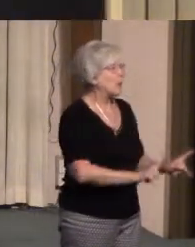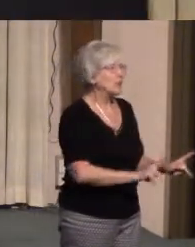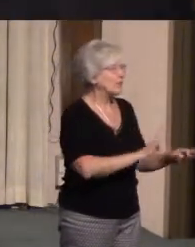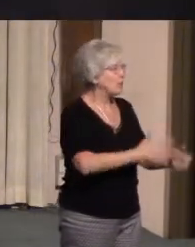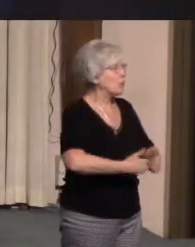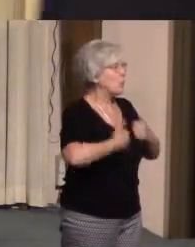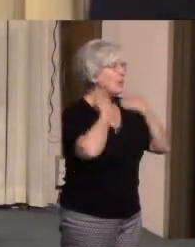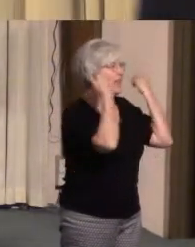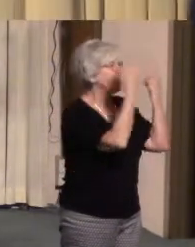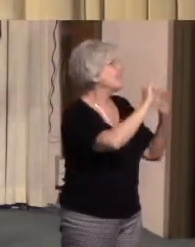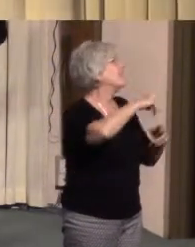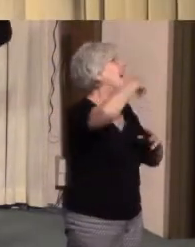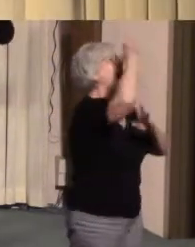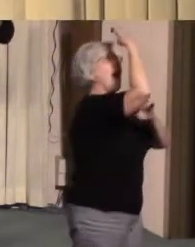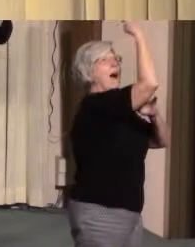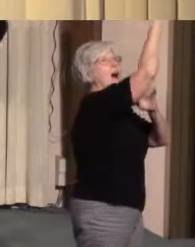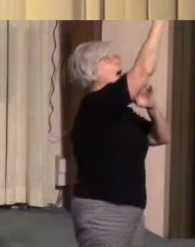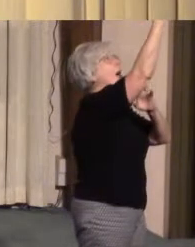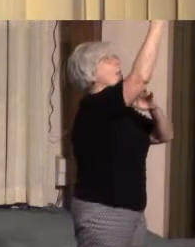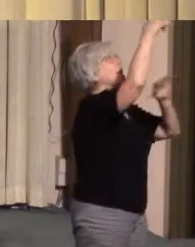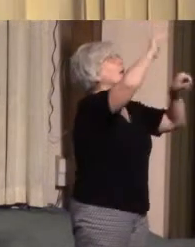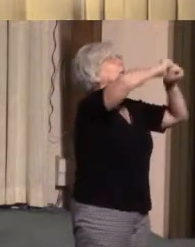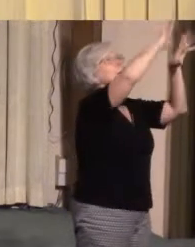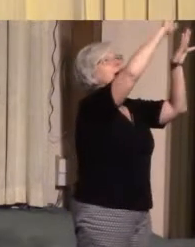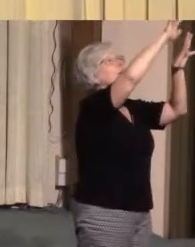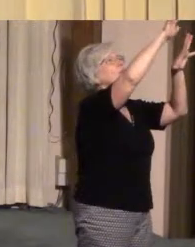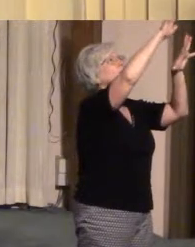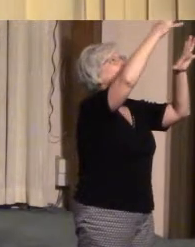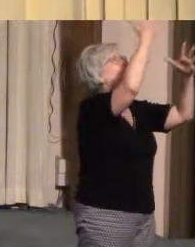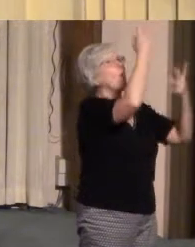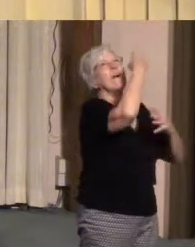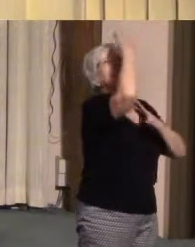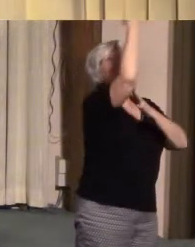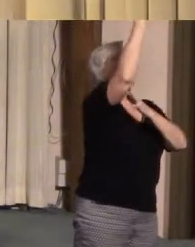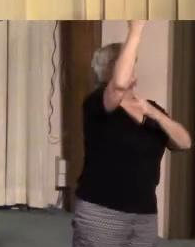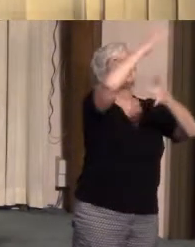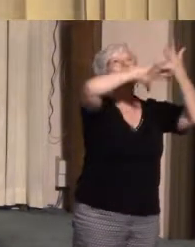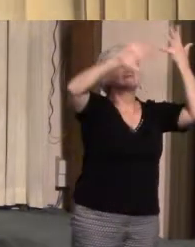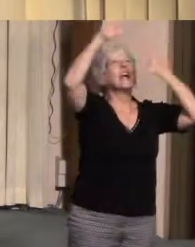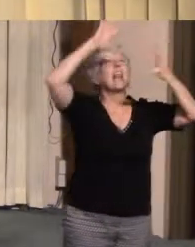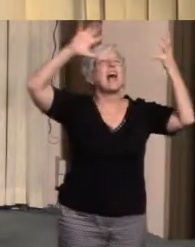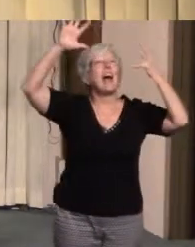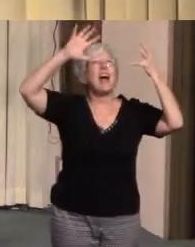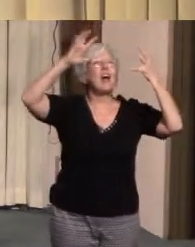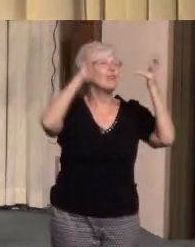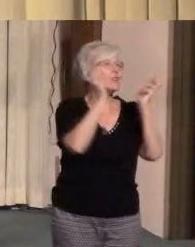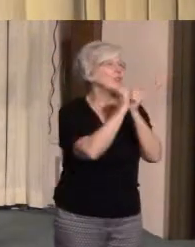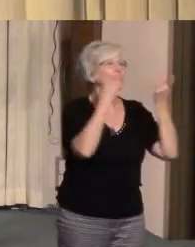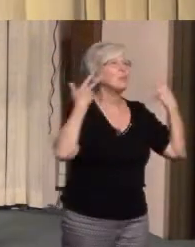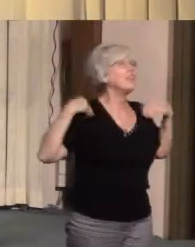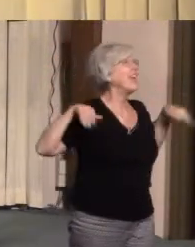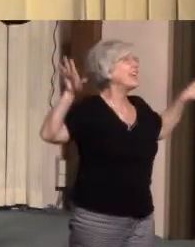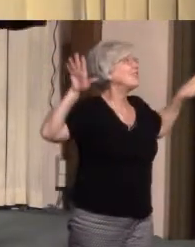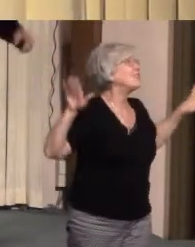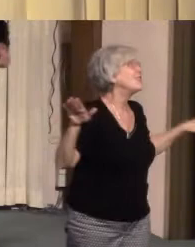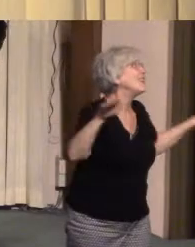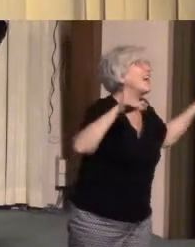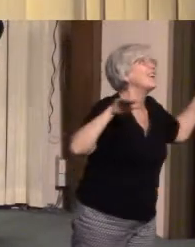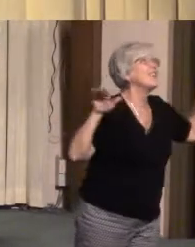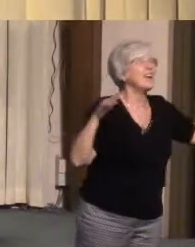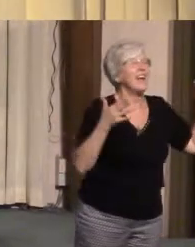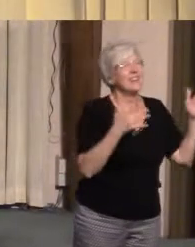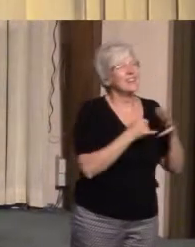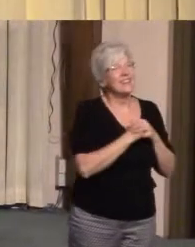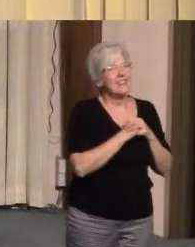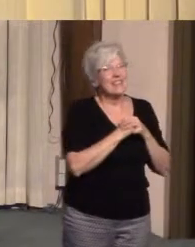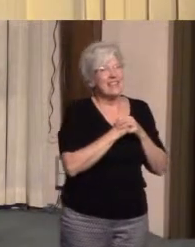who lives on a mountain, on a planet, somewhere in the sky, in the clouds, with angels flying around with little wings